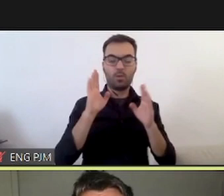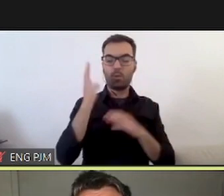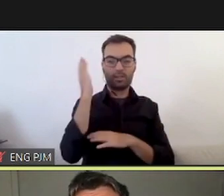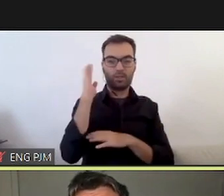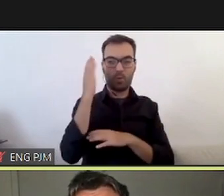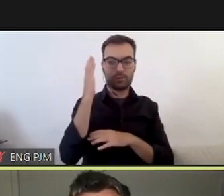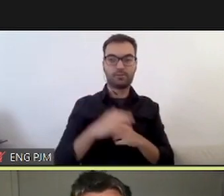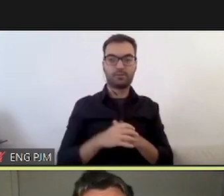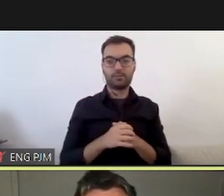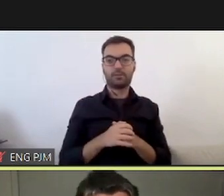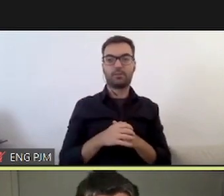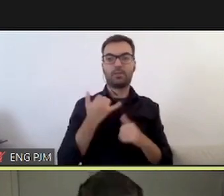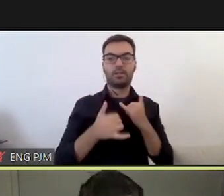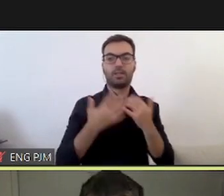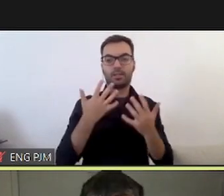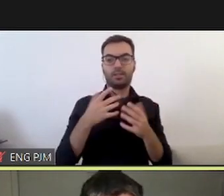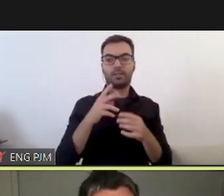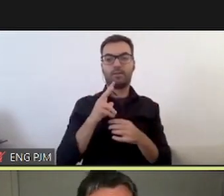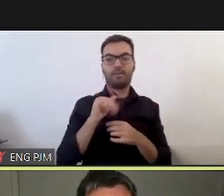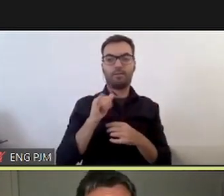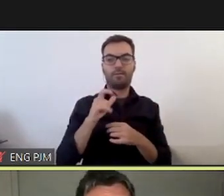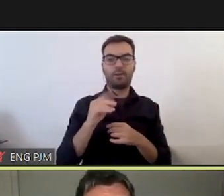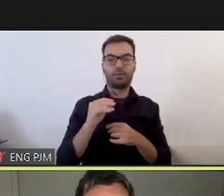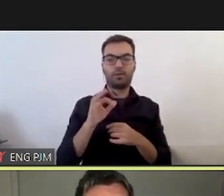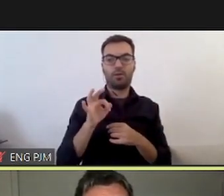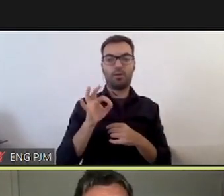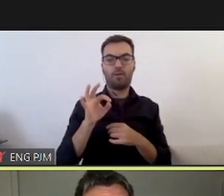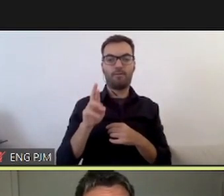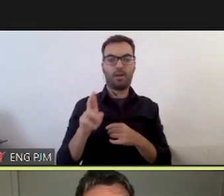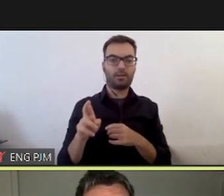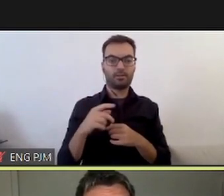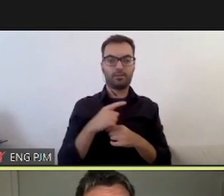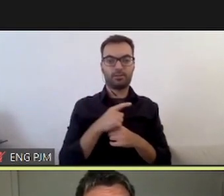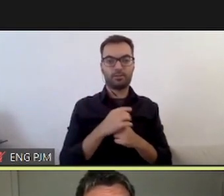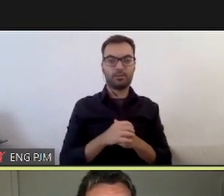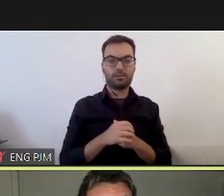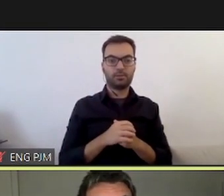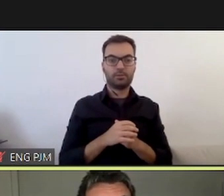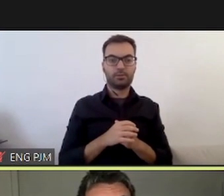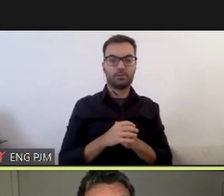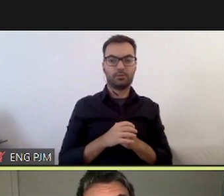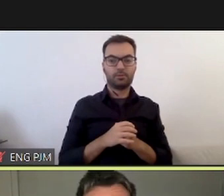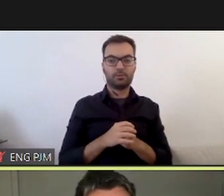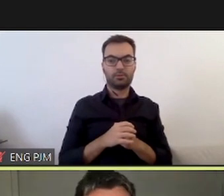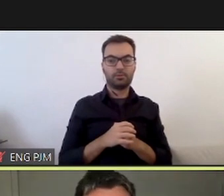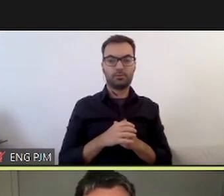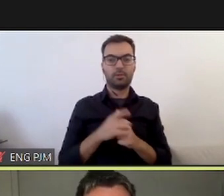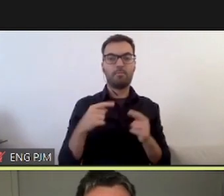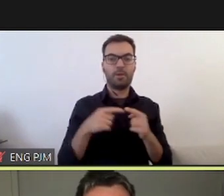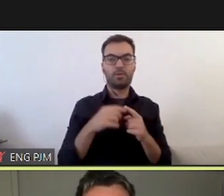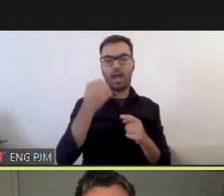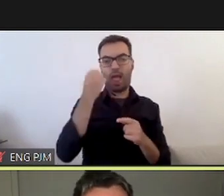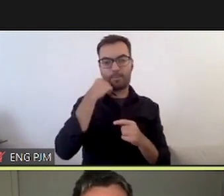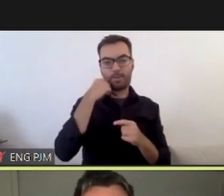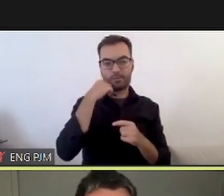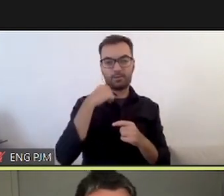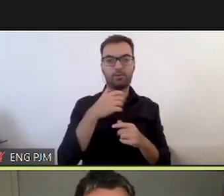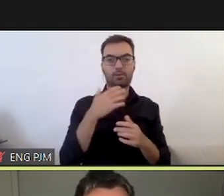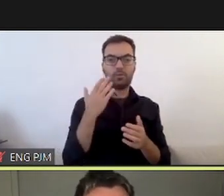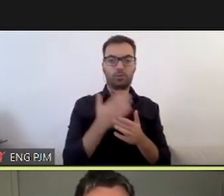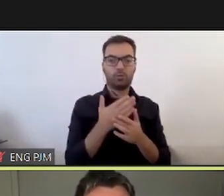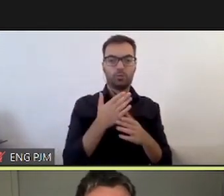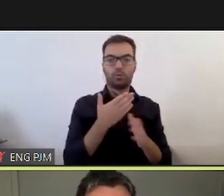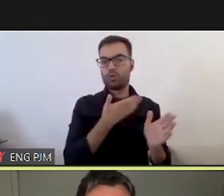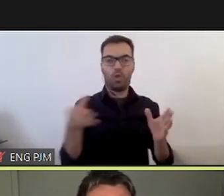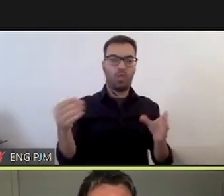If you want to run the Voiceover, because Voiceover is designed on the Mac and is already built